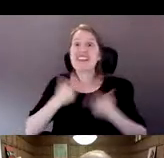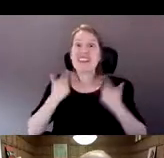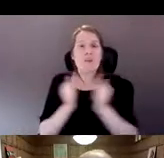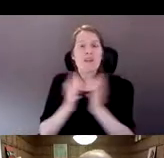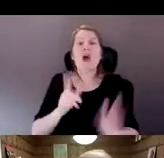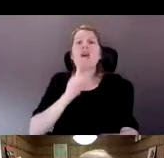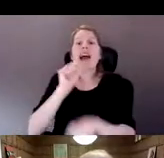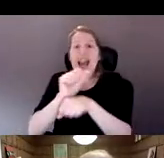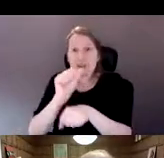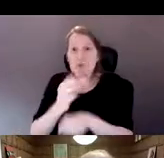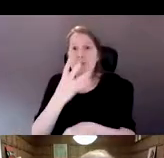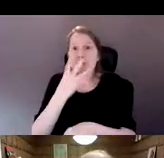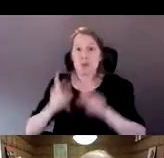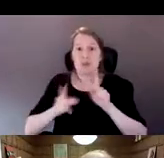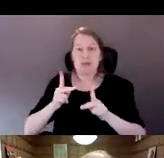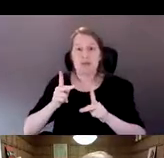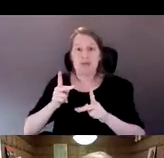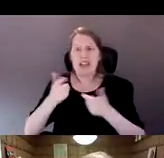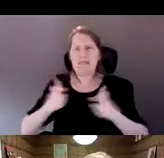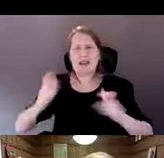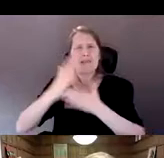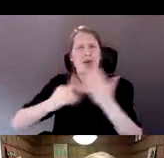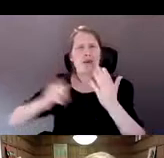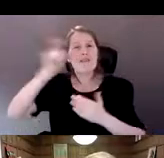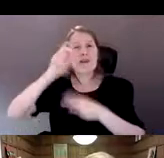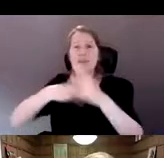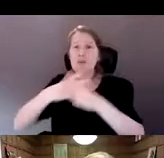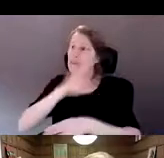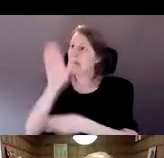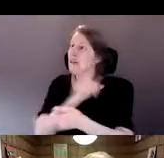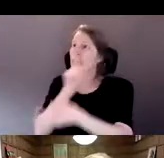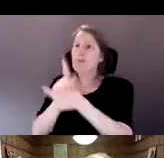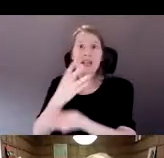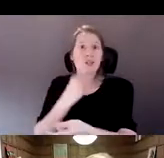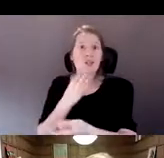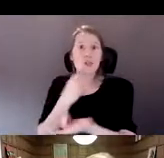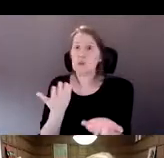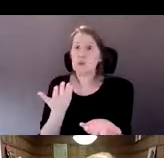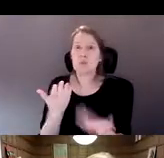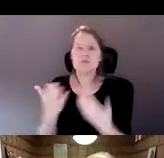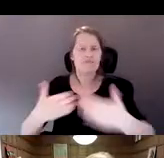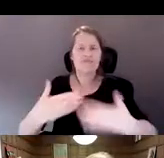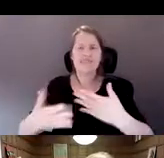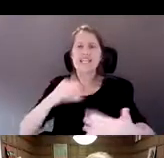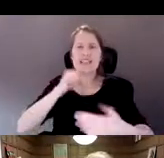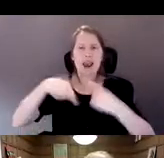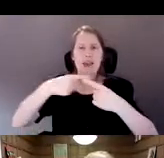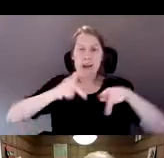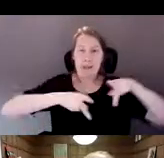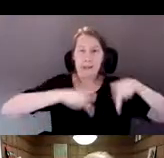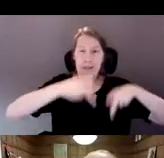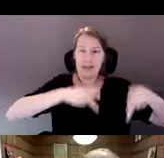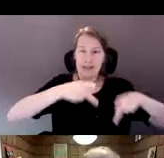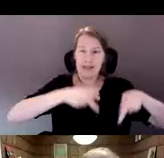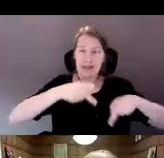course, large parts of the Muslim world. And I want to insist, I am not suggesting that people who live in